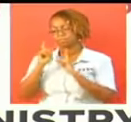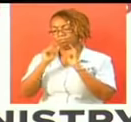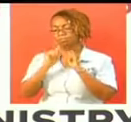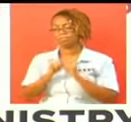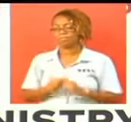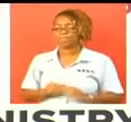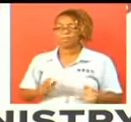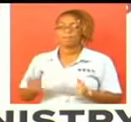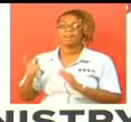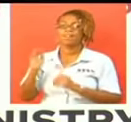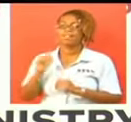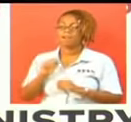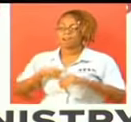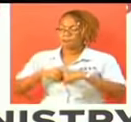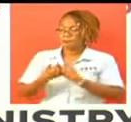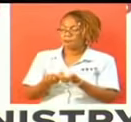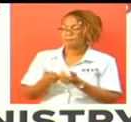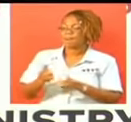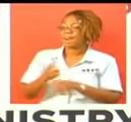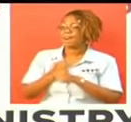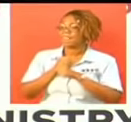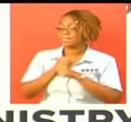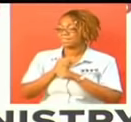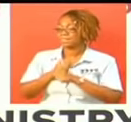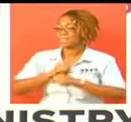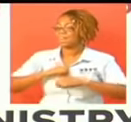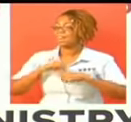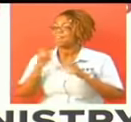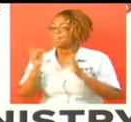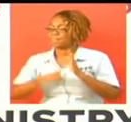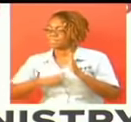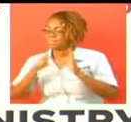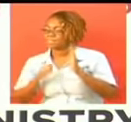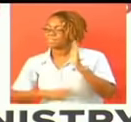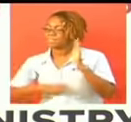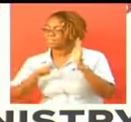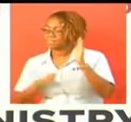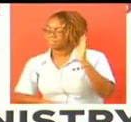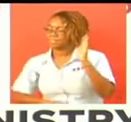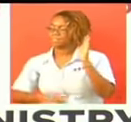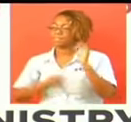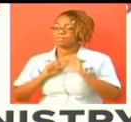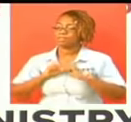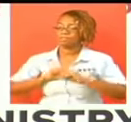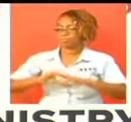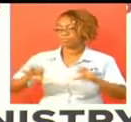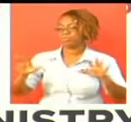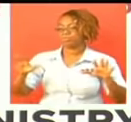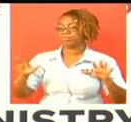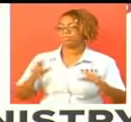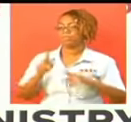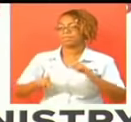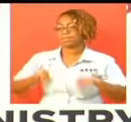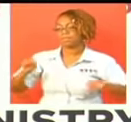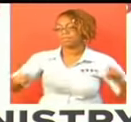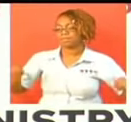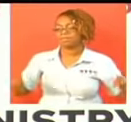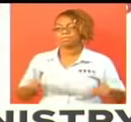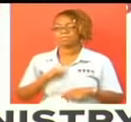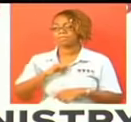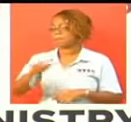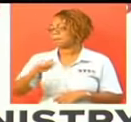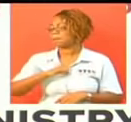risk of transmission of the variant remain the same as for any other version of the